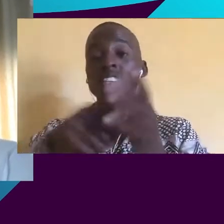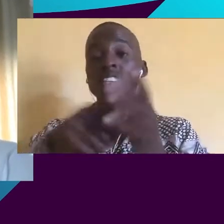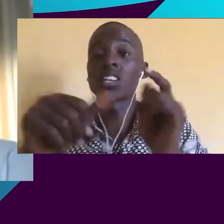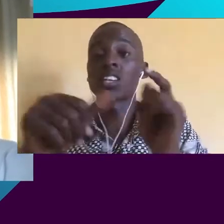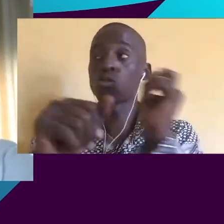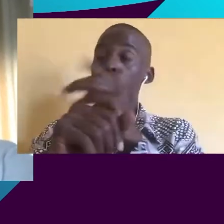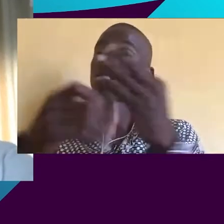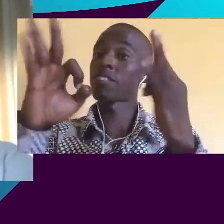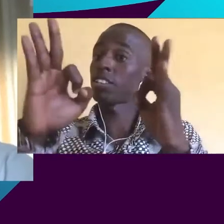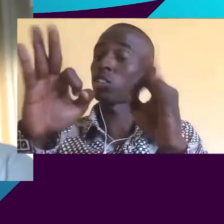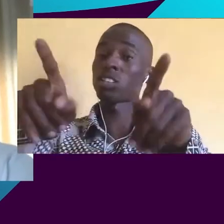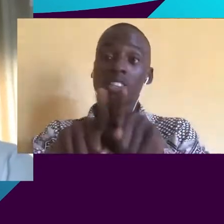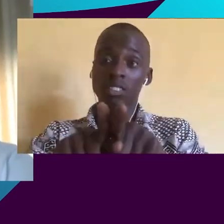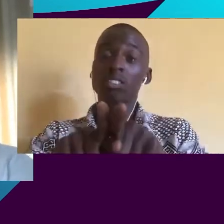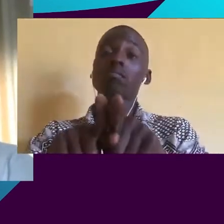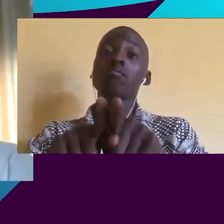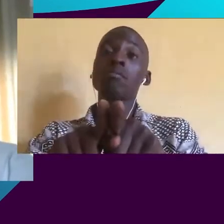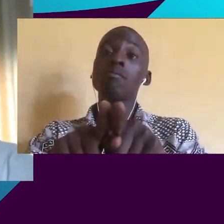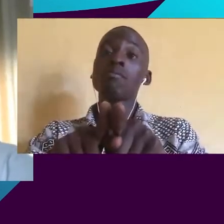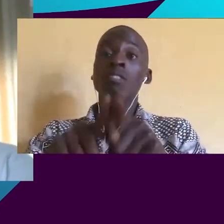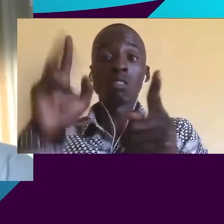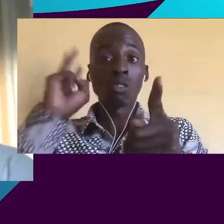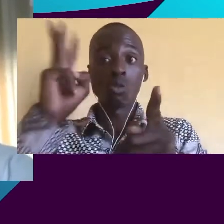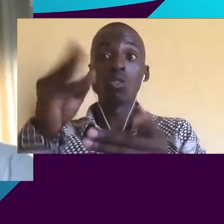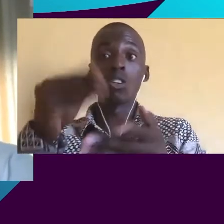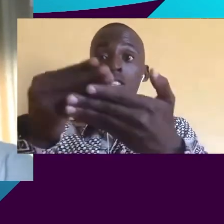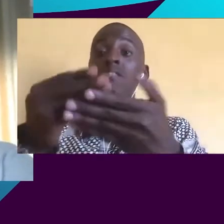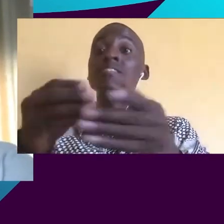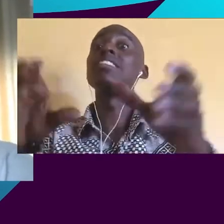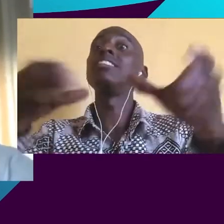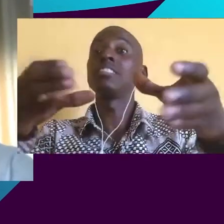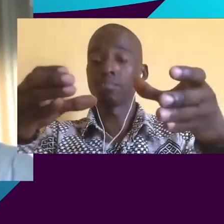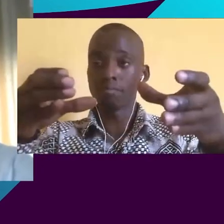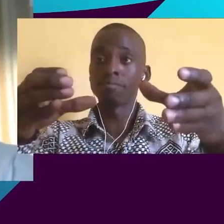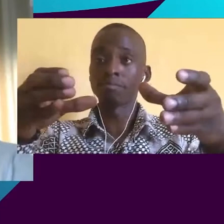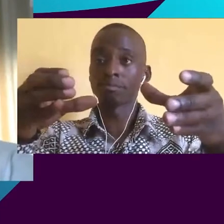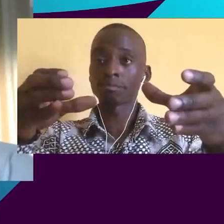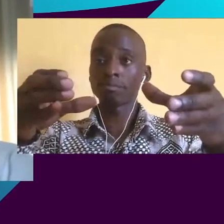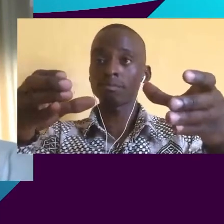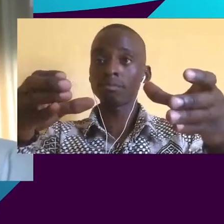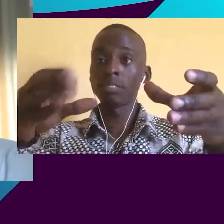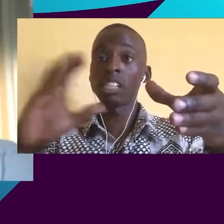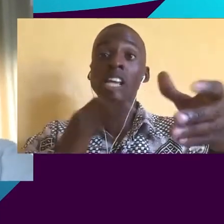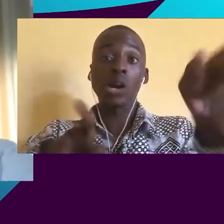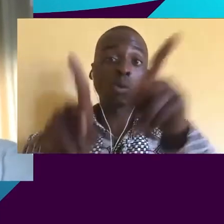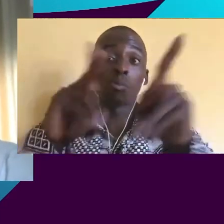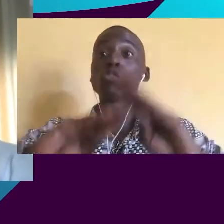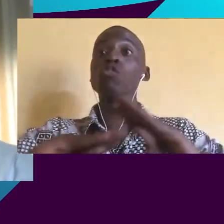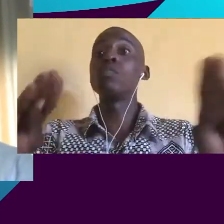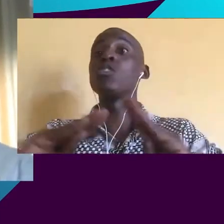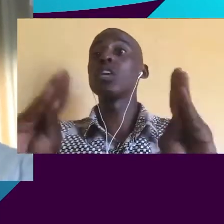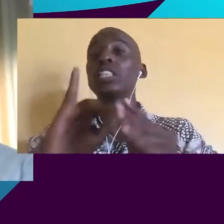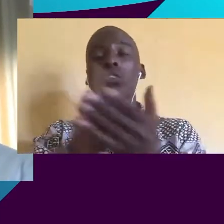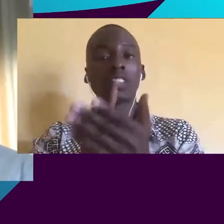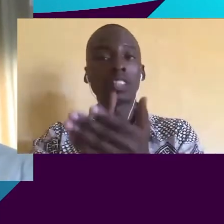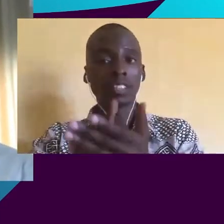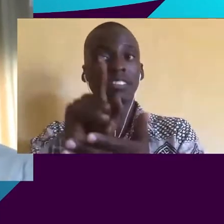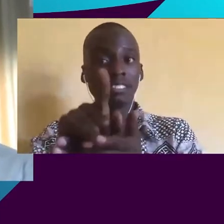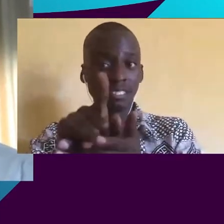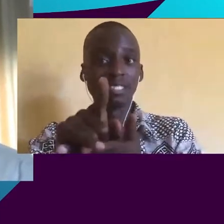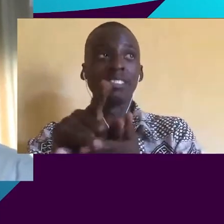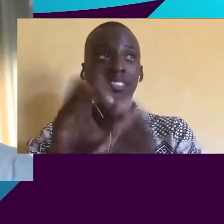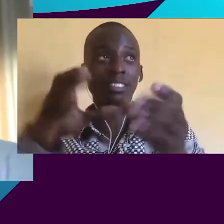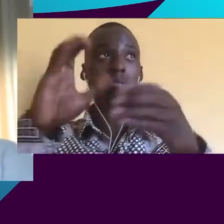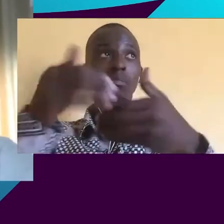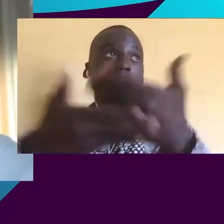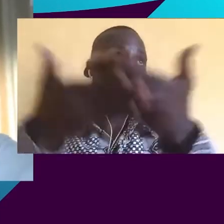shall embrace, we shall give a team of our people to be trained so that this team can now again disseminate, and